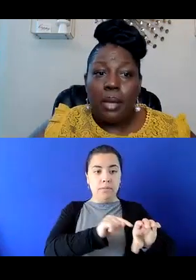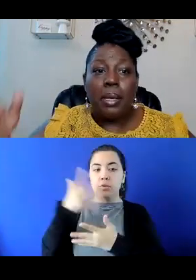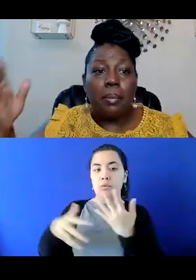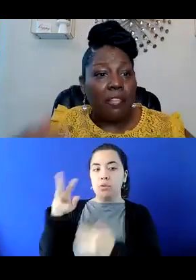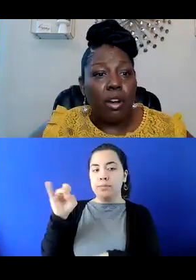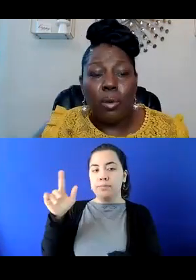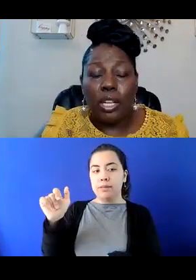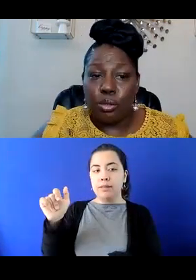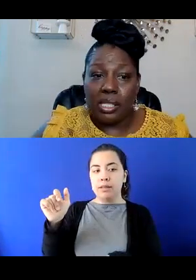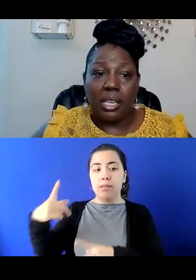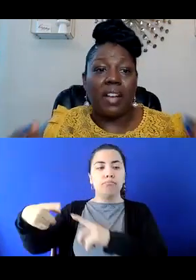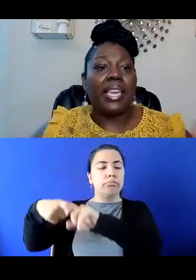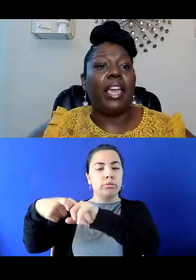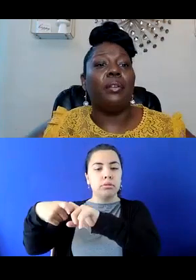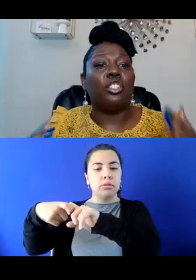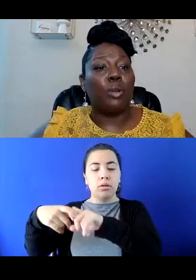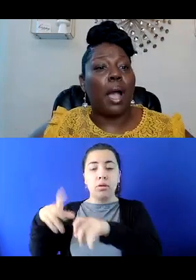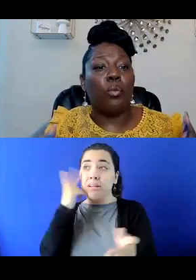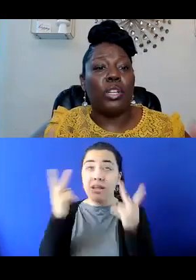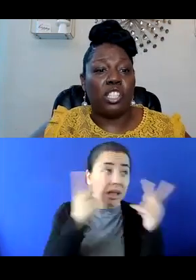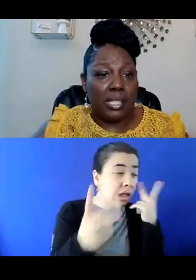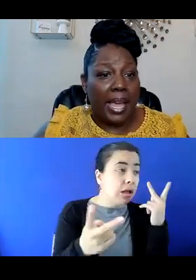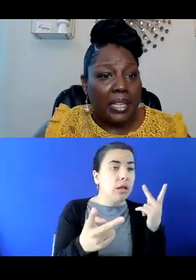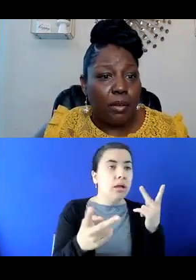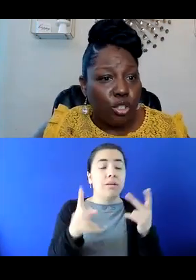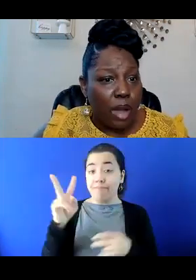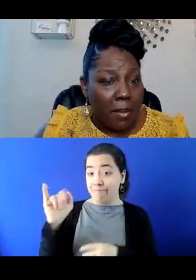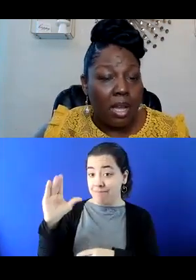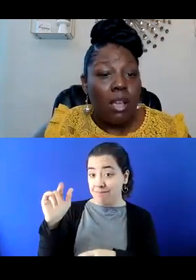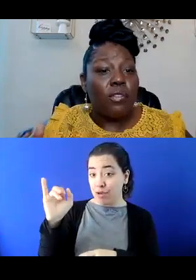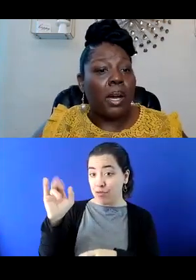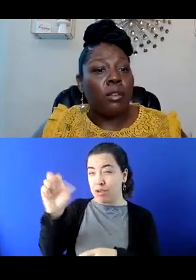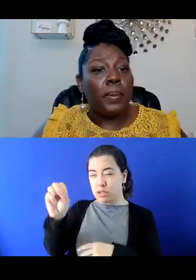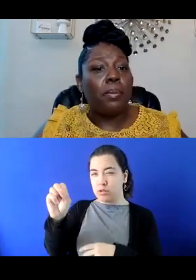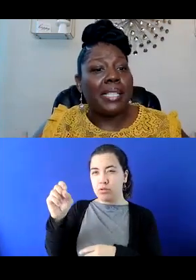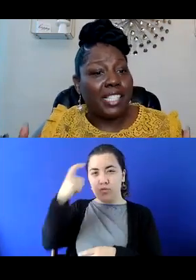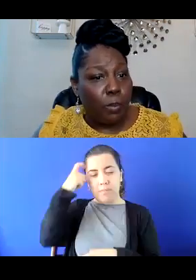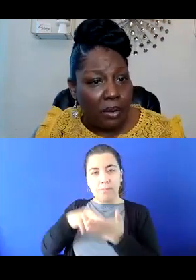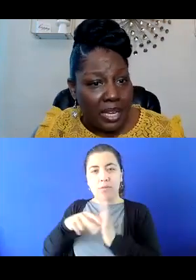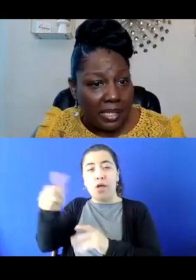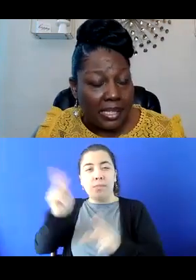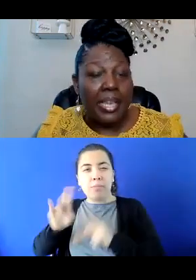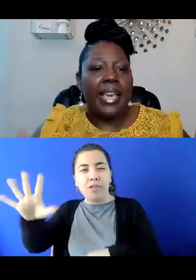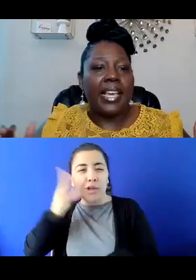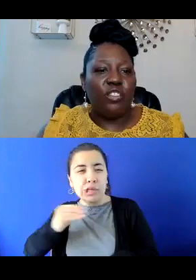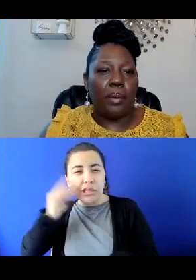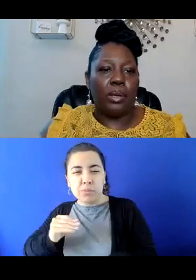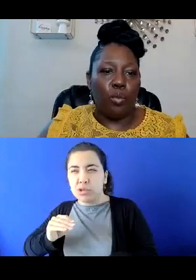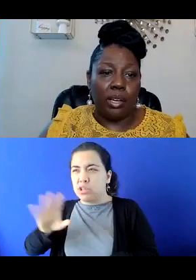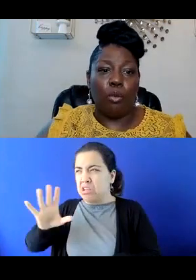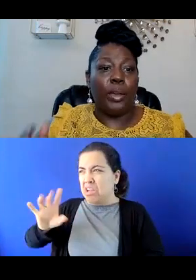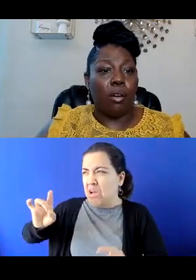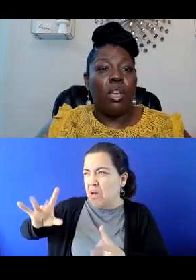to. Be mindful of what you see. Vicarious trauma, which is secondary trauma from other people's experiences, is